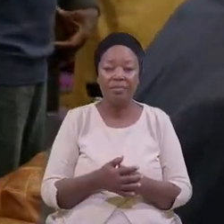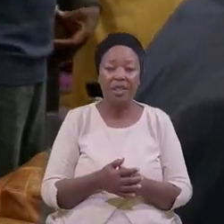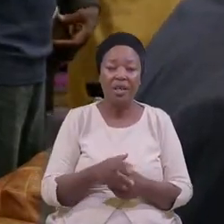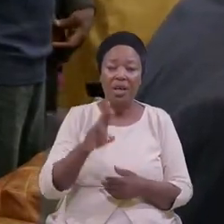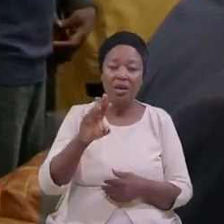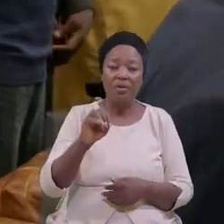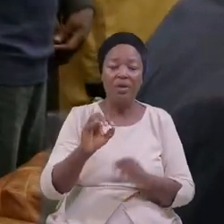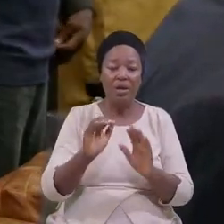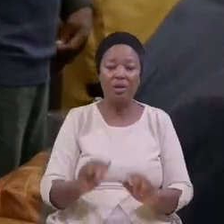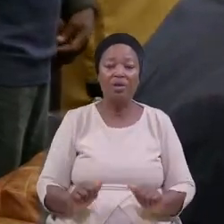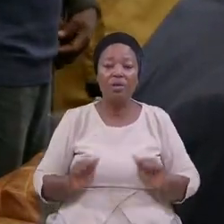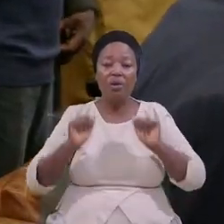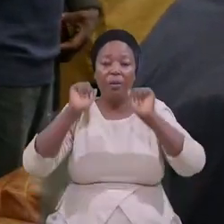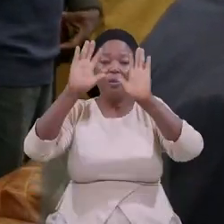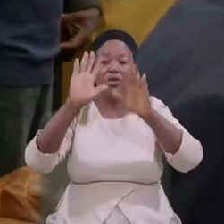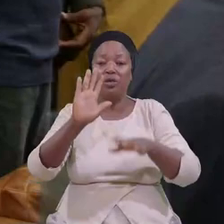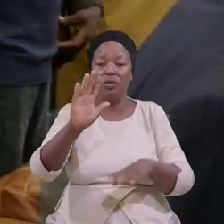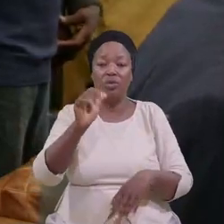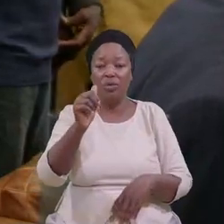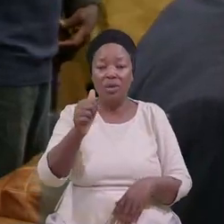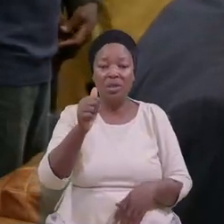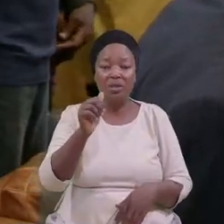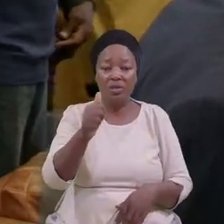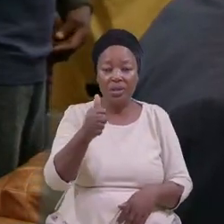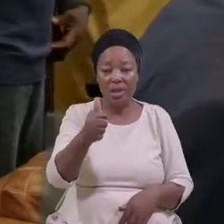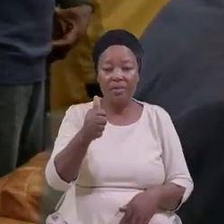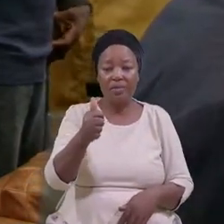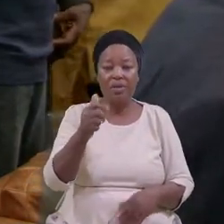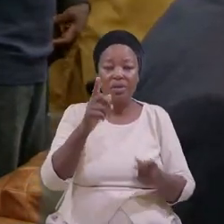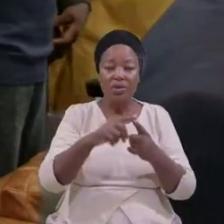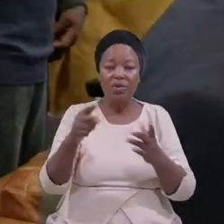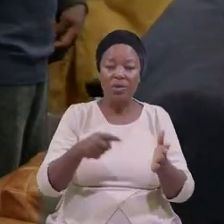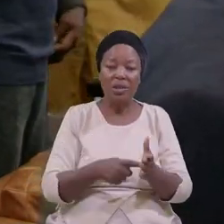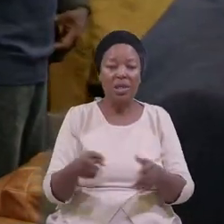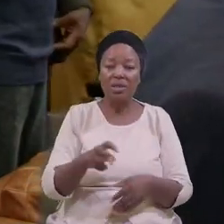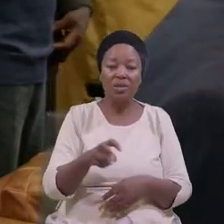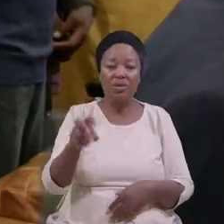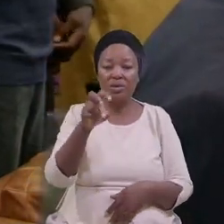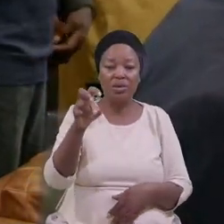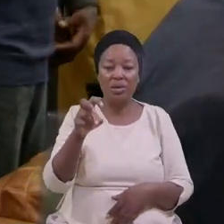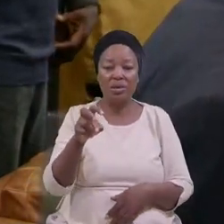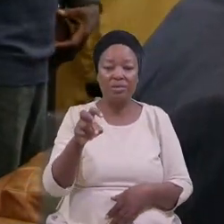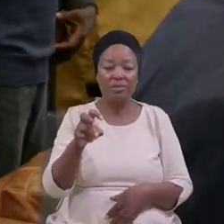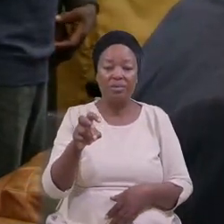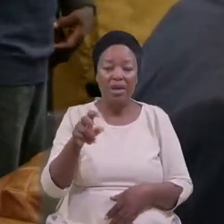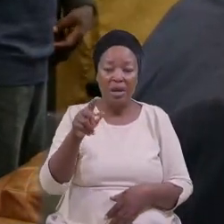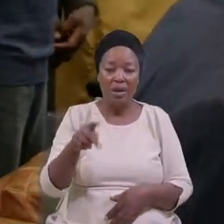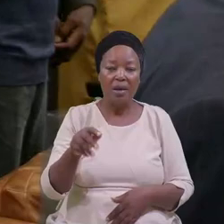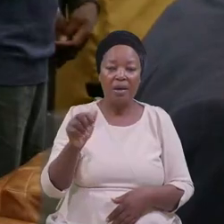Recommit yourself to this journey to paradise,